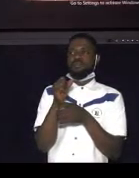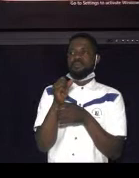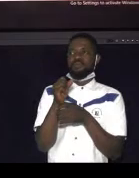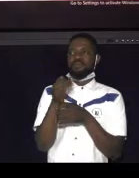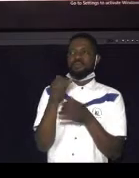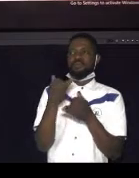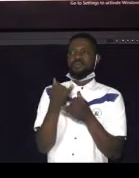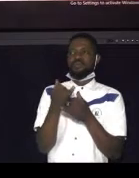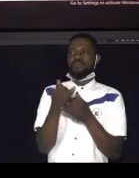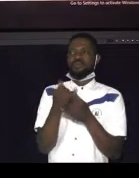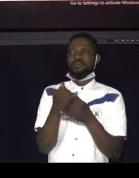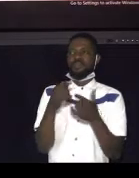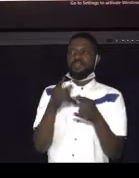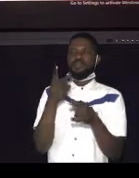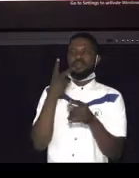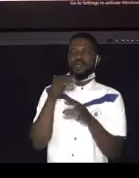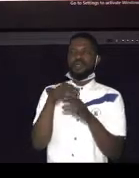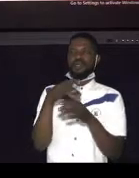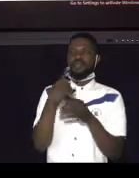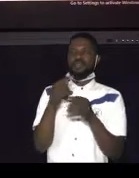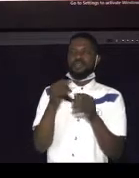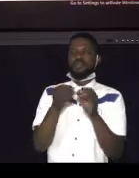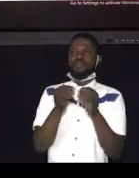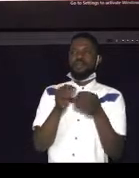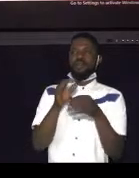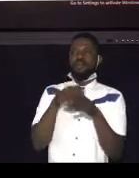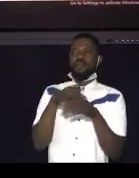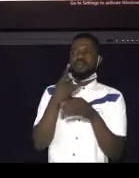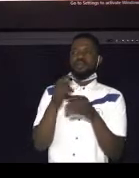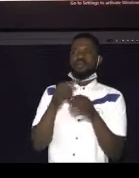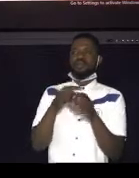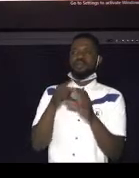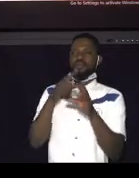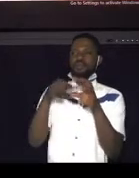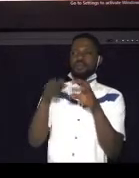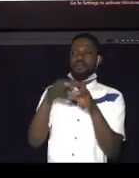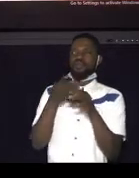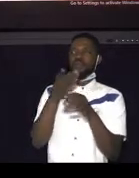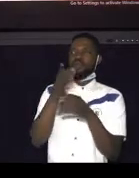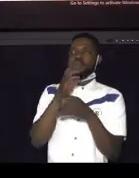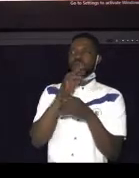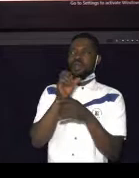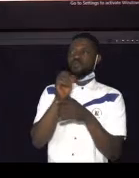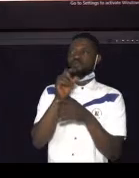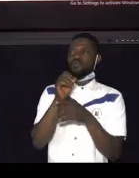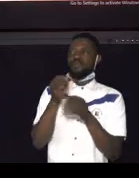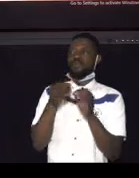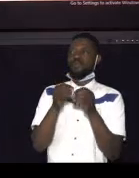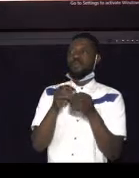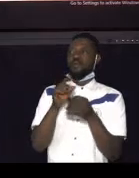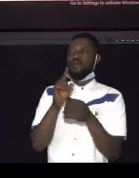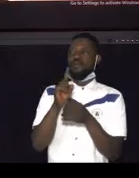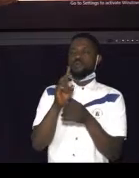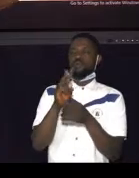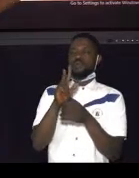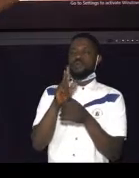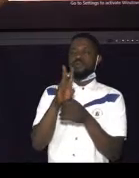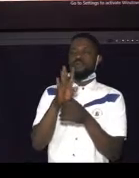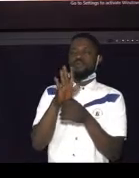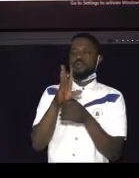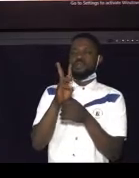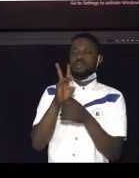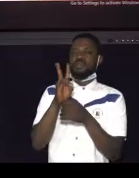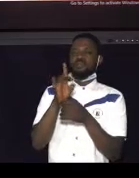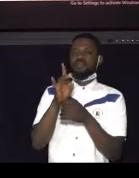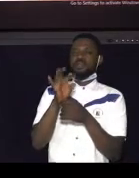Now, let's look at the numbers on the clock face. Remember that there are 12 numbers on the clock face. 1, 2, 3, 4,